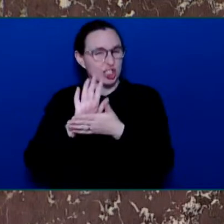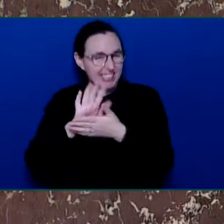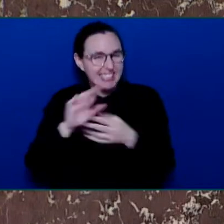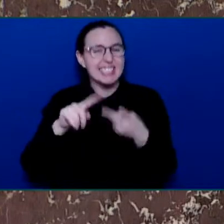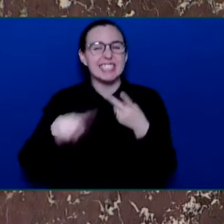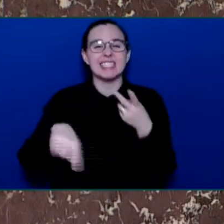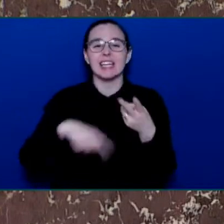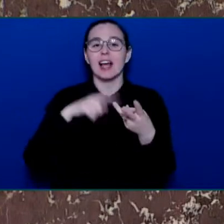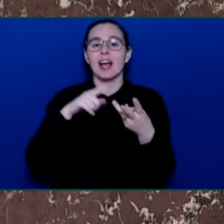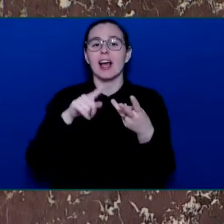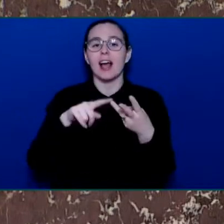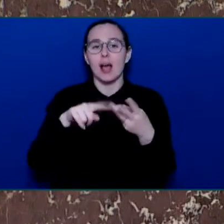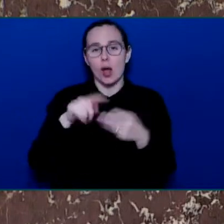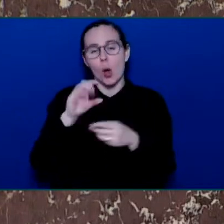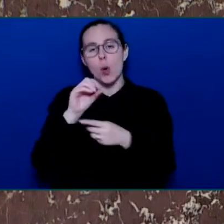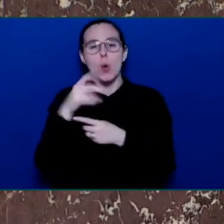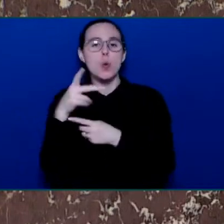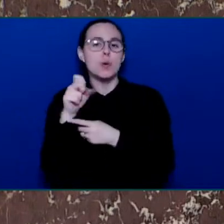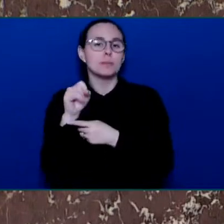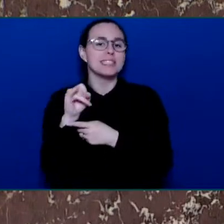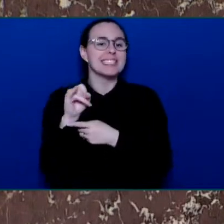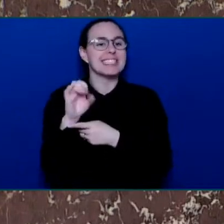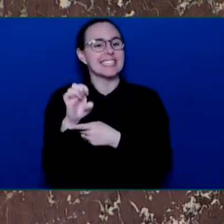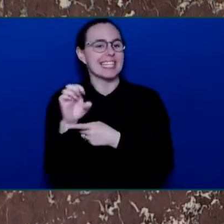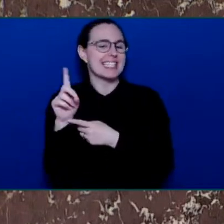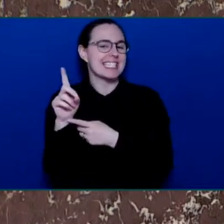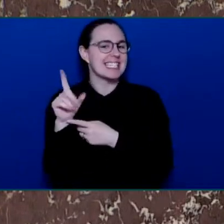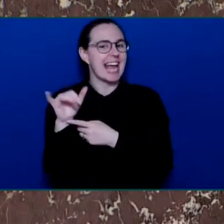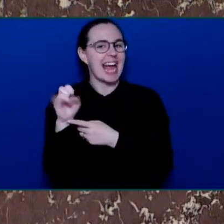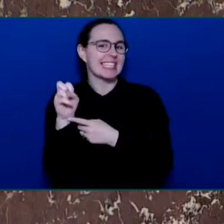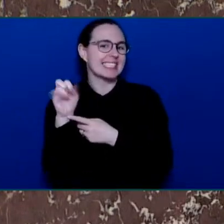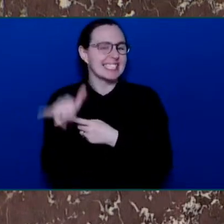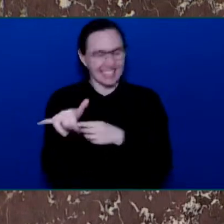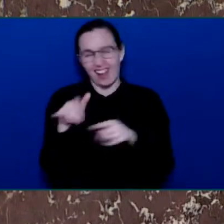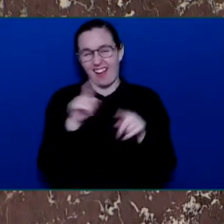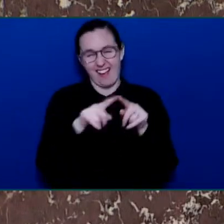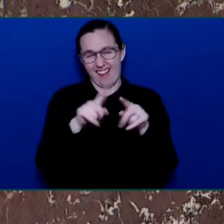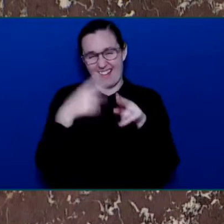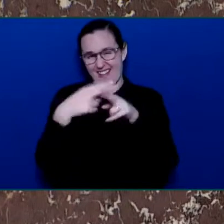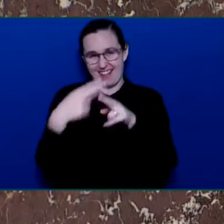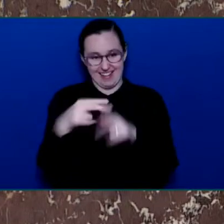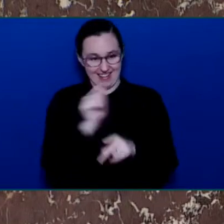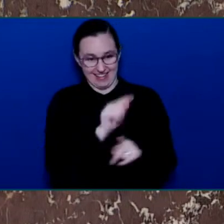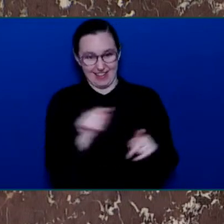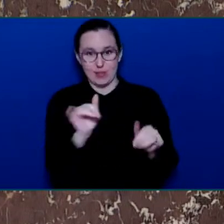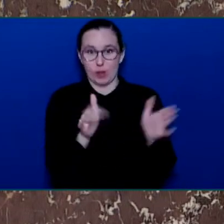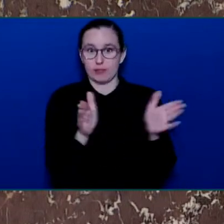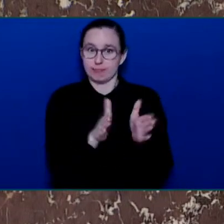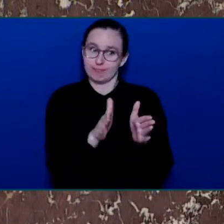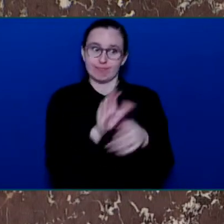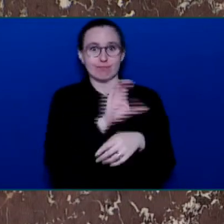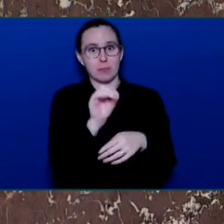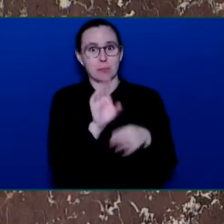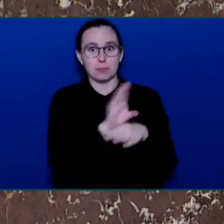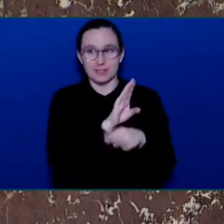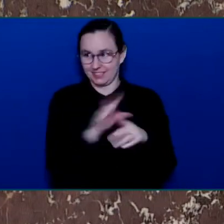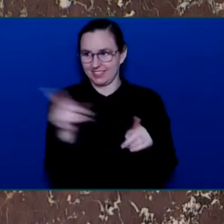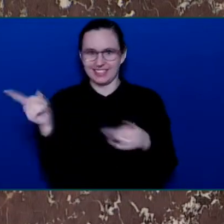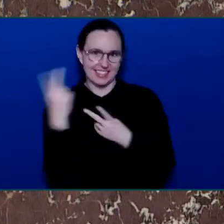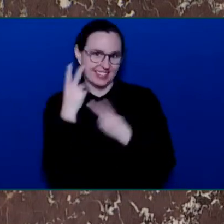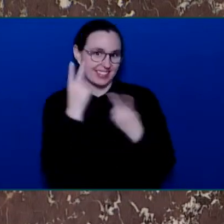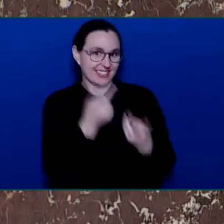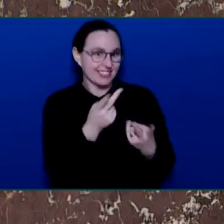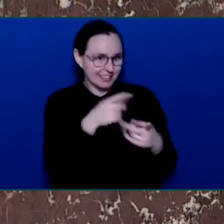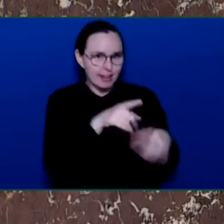and Pastry, for graciously hosting us. I recently joined celebrating 20th anniversary of the Rusty Spur,